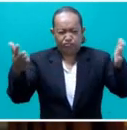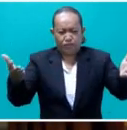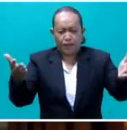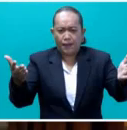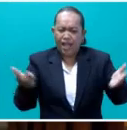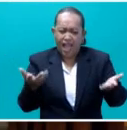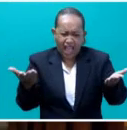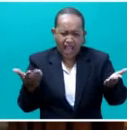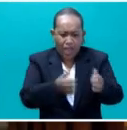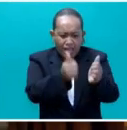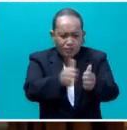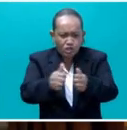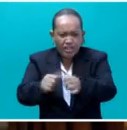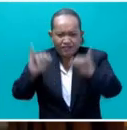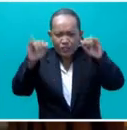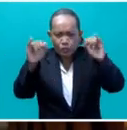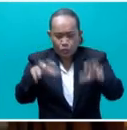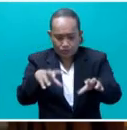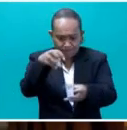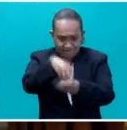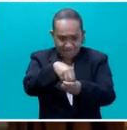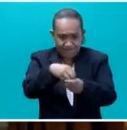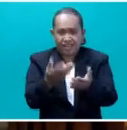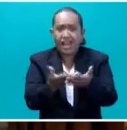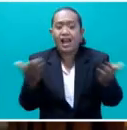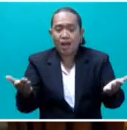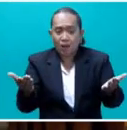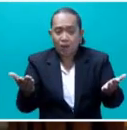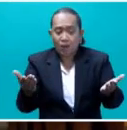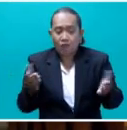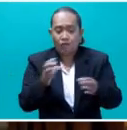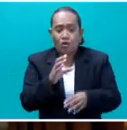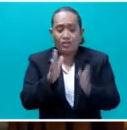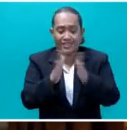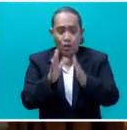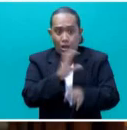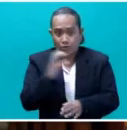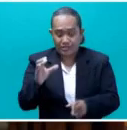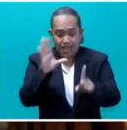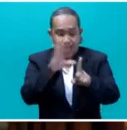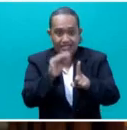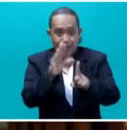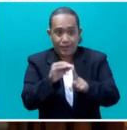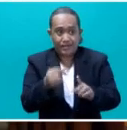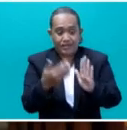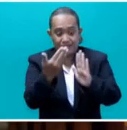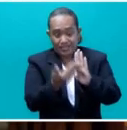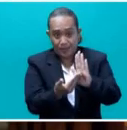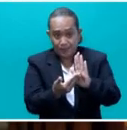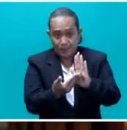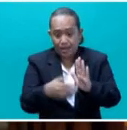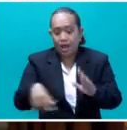administrative issues that are encountered by the municipal councils. For example, the Act mentions rural local authorities